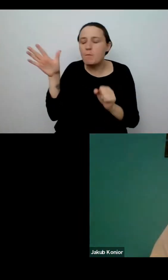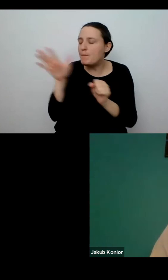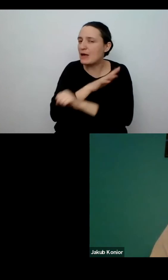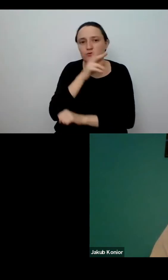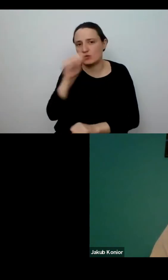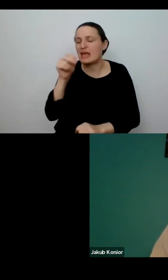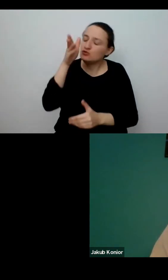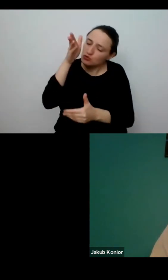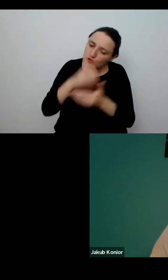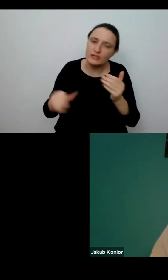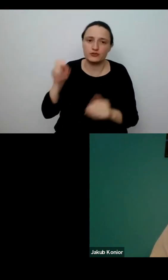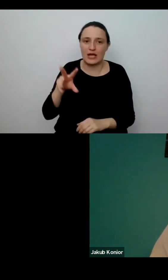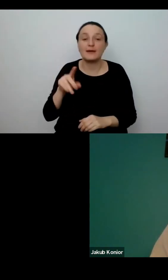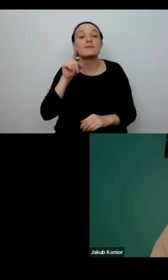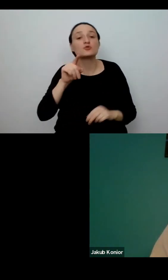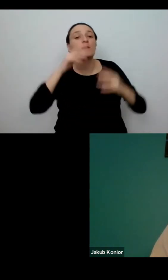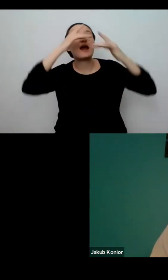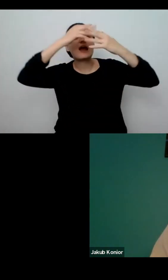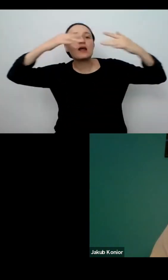The process of illumination aurora